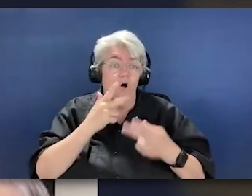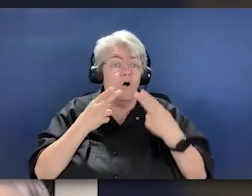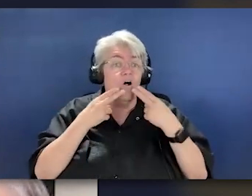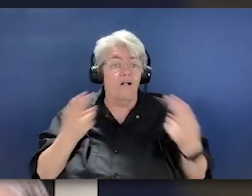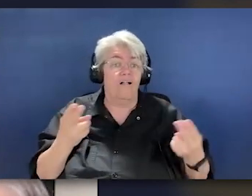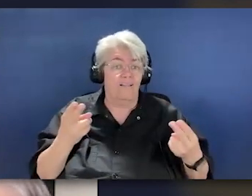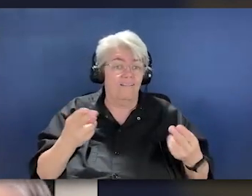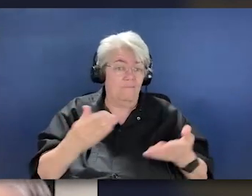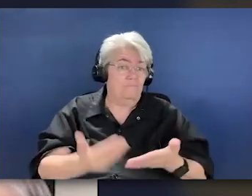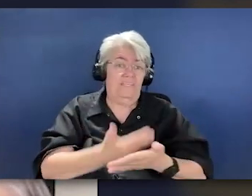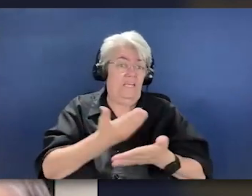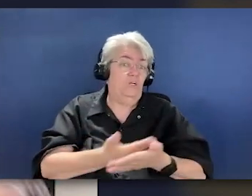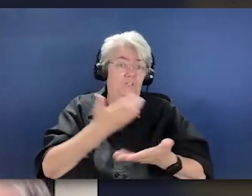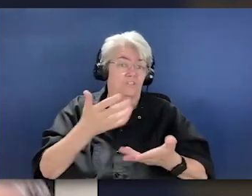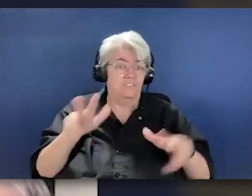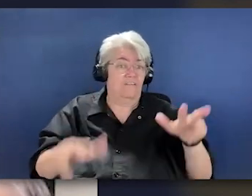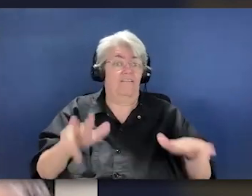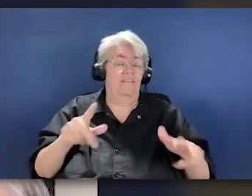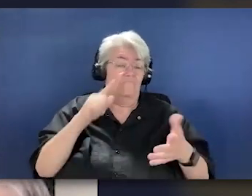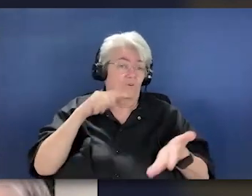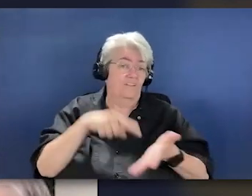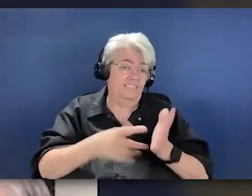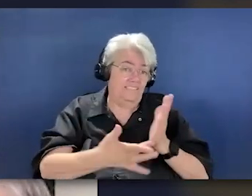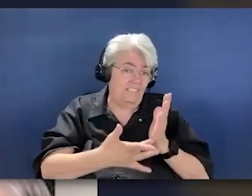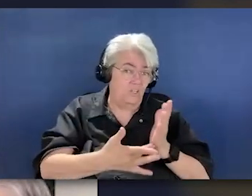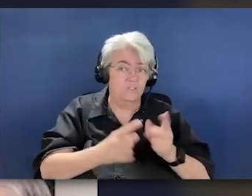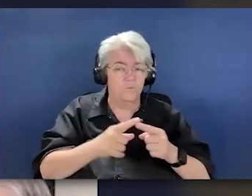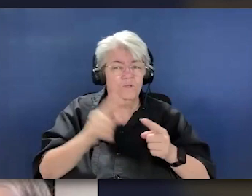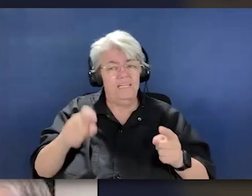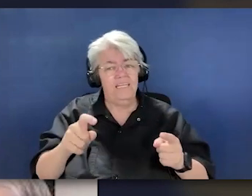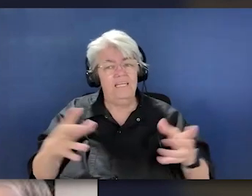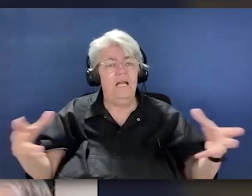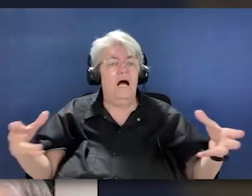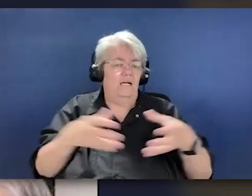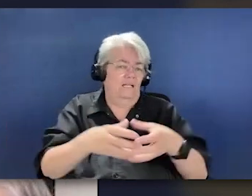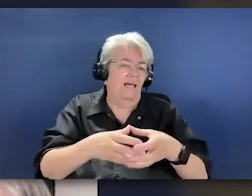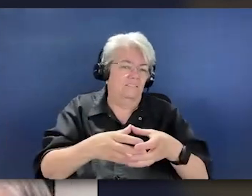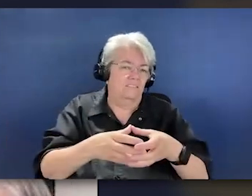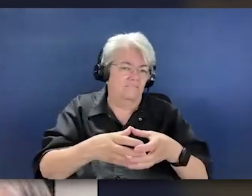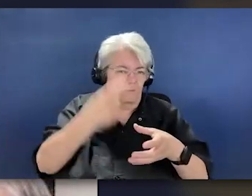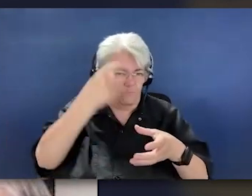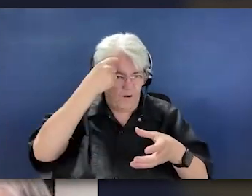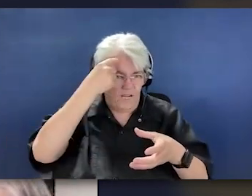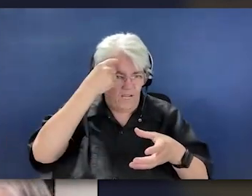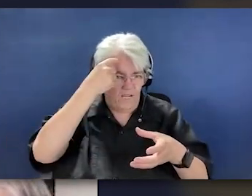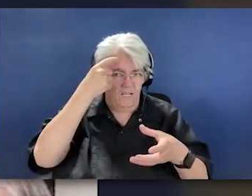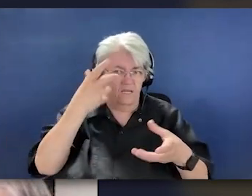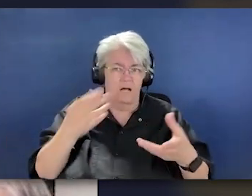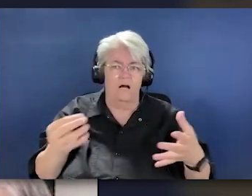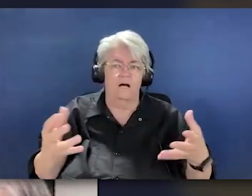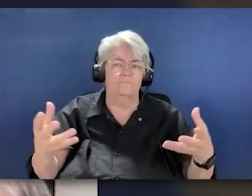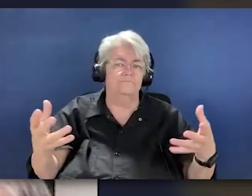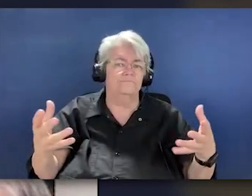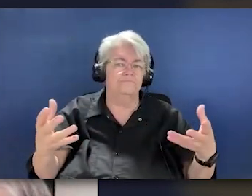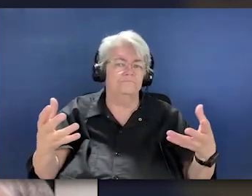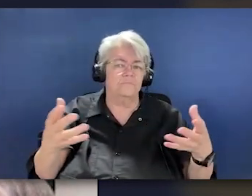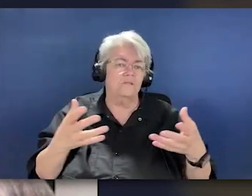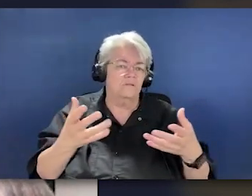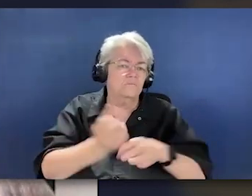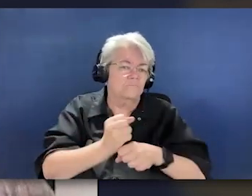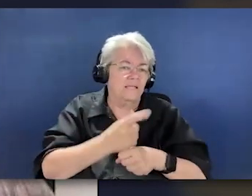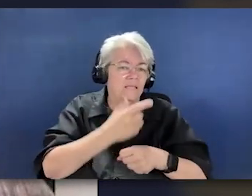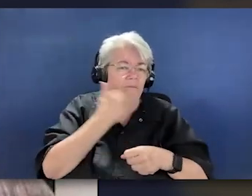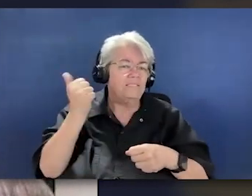so it seems to me that we need a kind of collective brain, right? Like a collective to make the best